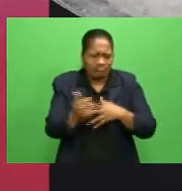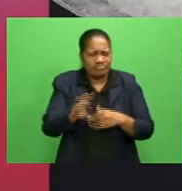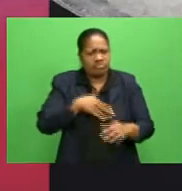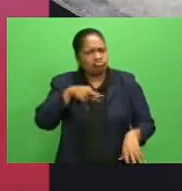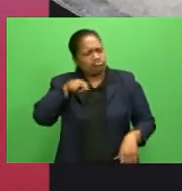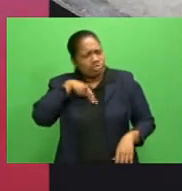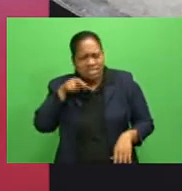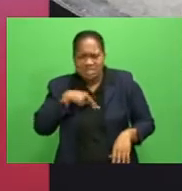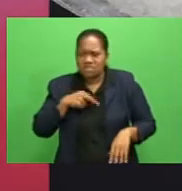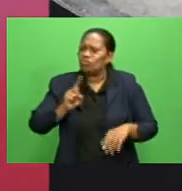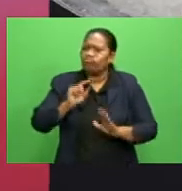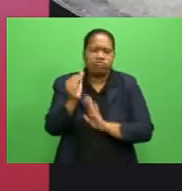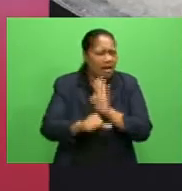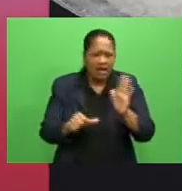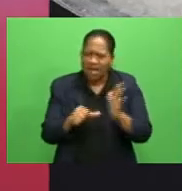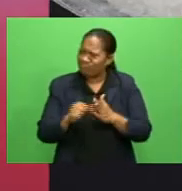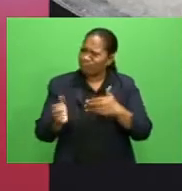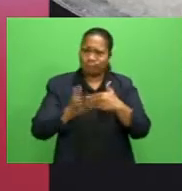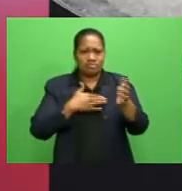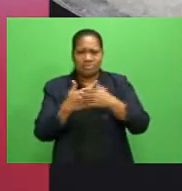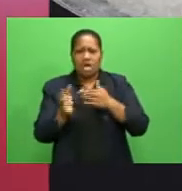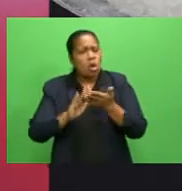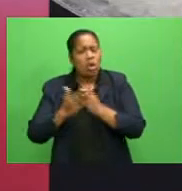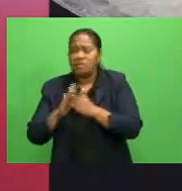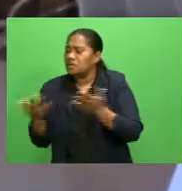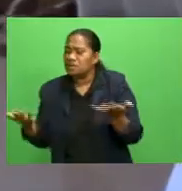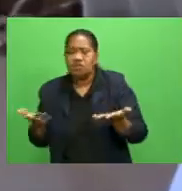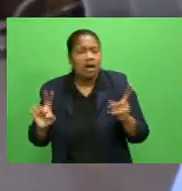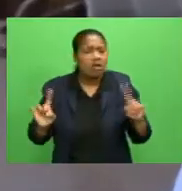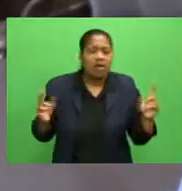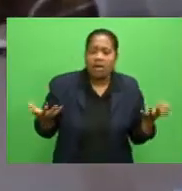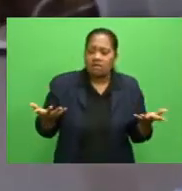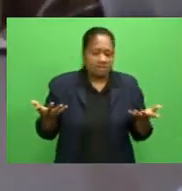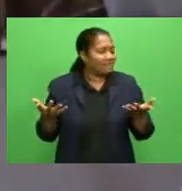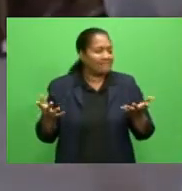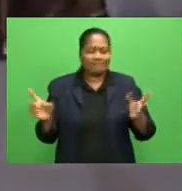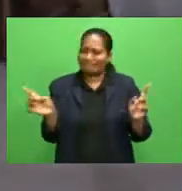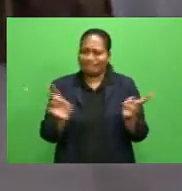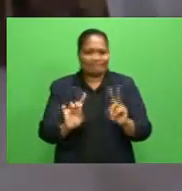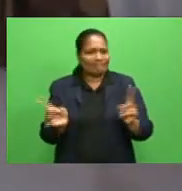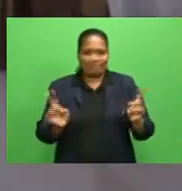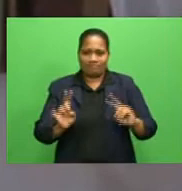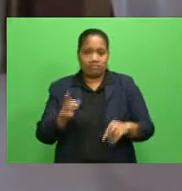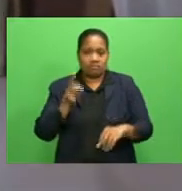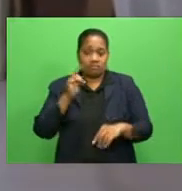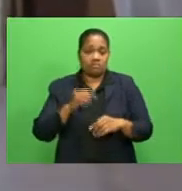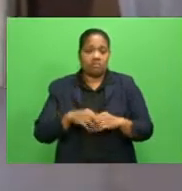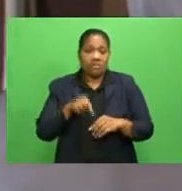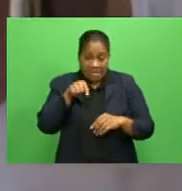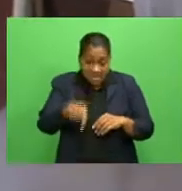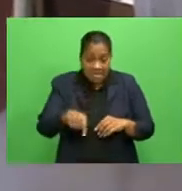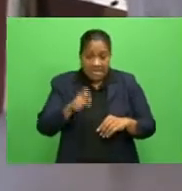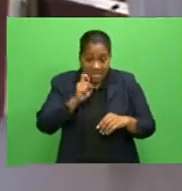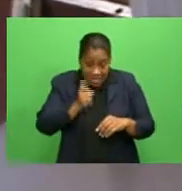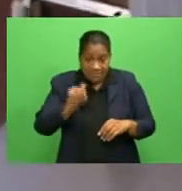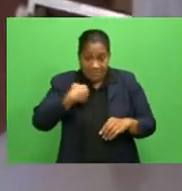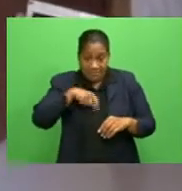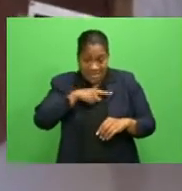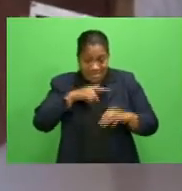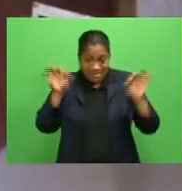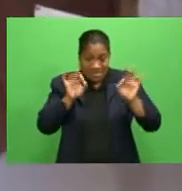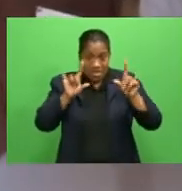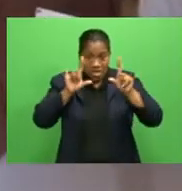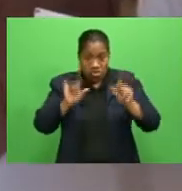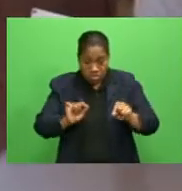doesn't care what age group you are or what community you're at. This drug is here and it will steal our lives if we don't do anything about it. It